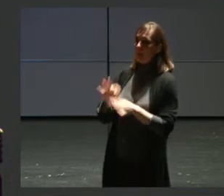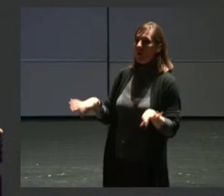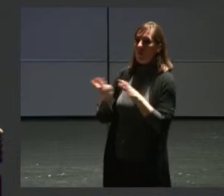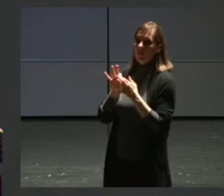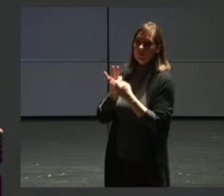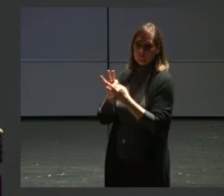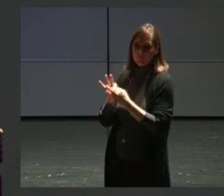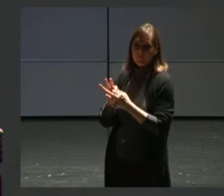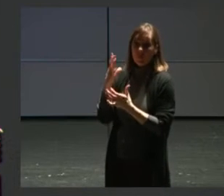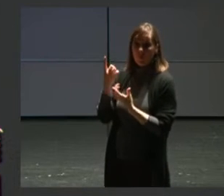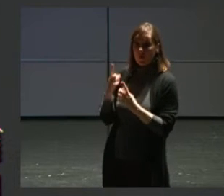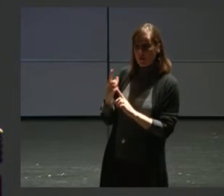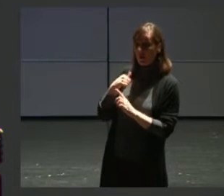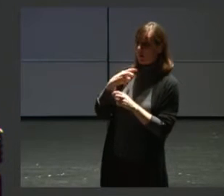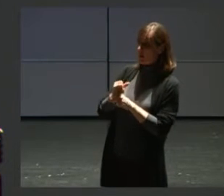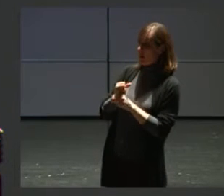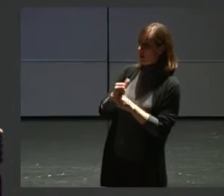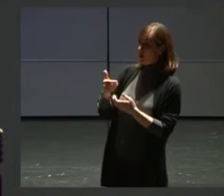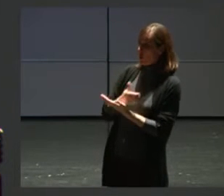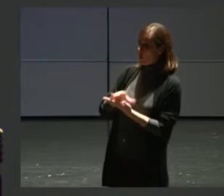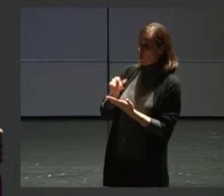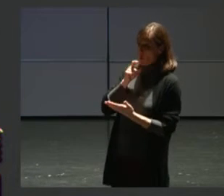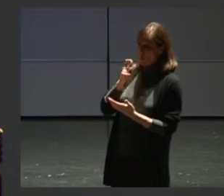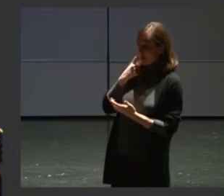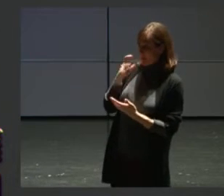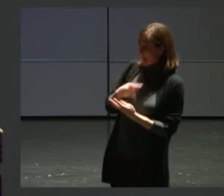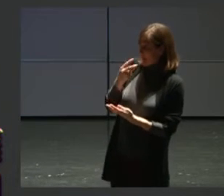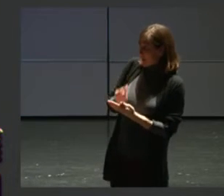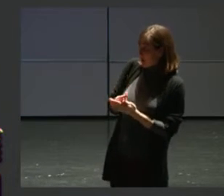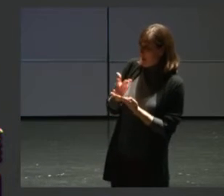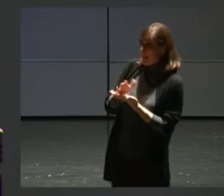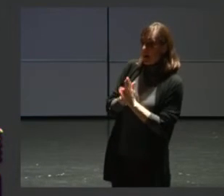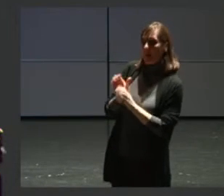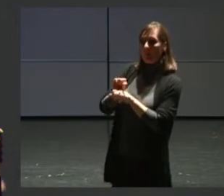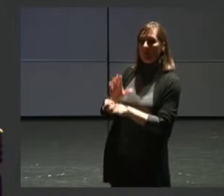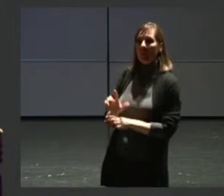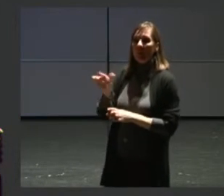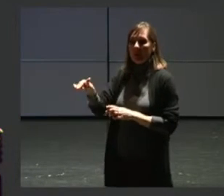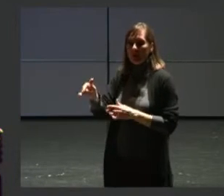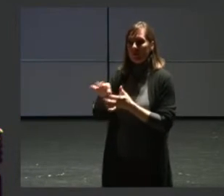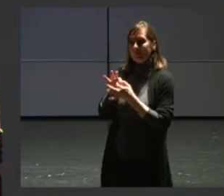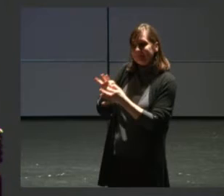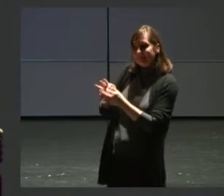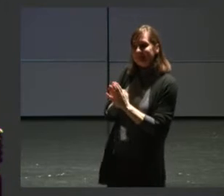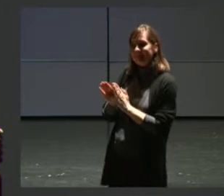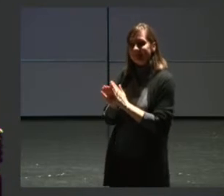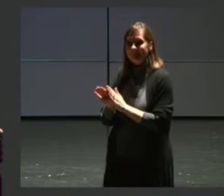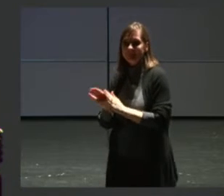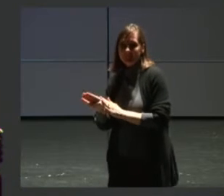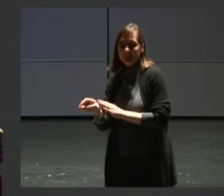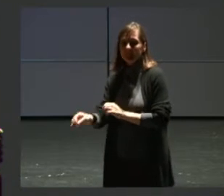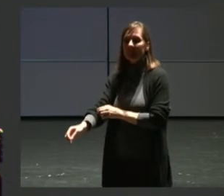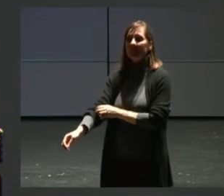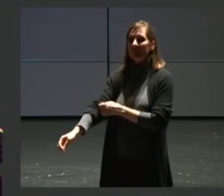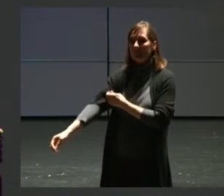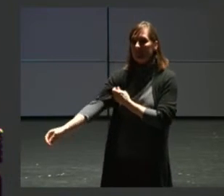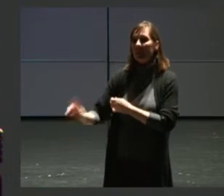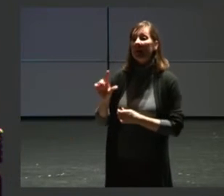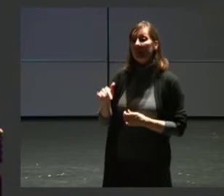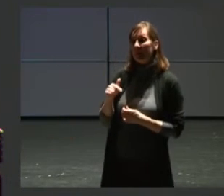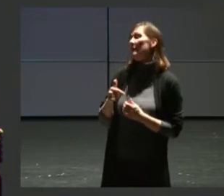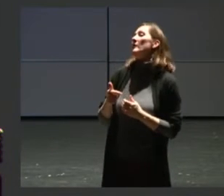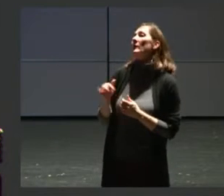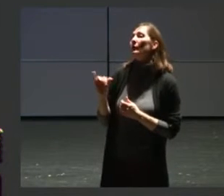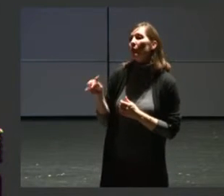get those relationships with the new students who are graduating who can become employees later on. She separately made a comment about